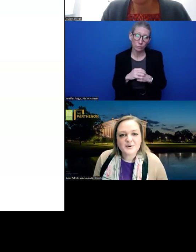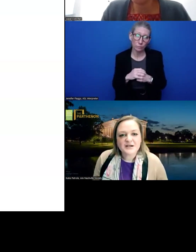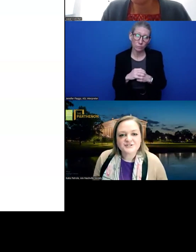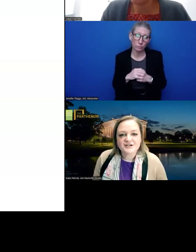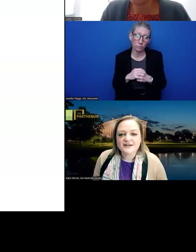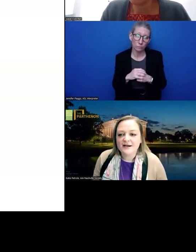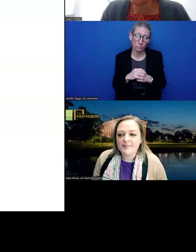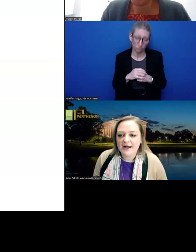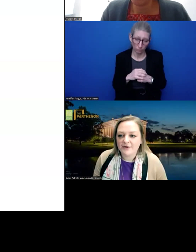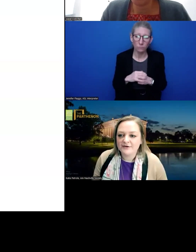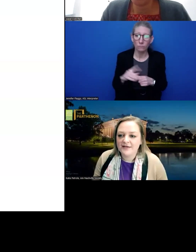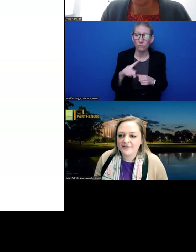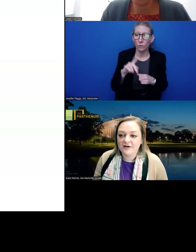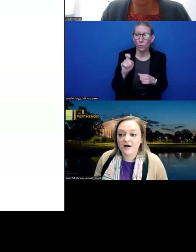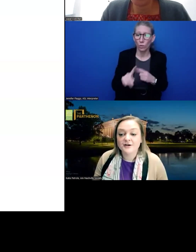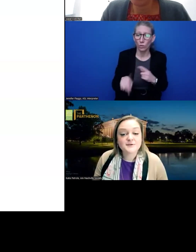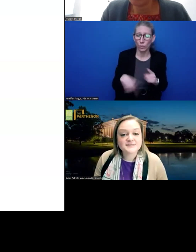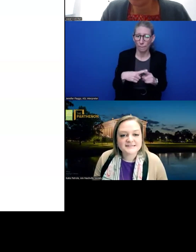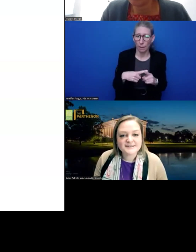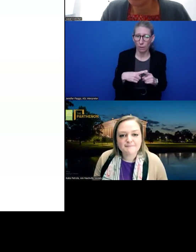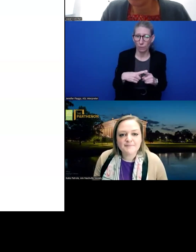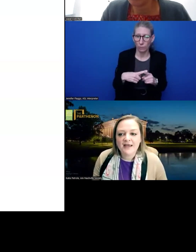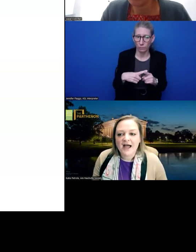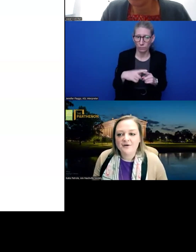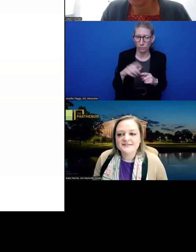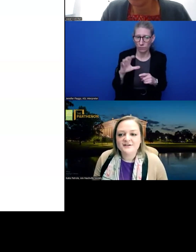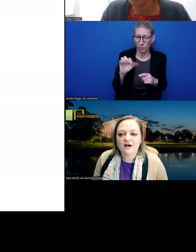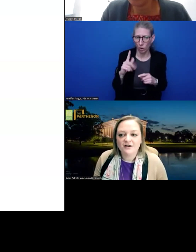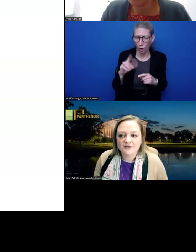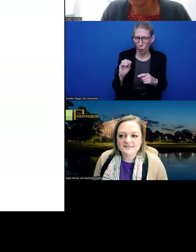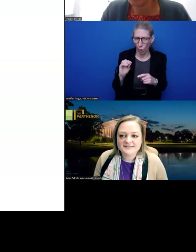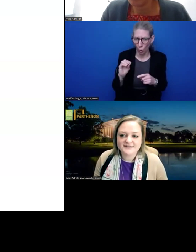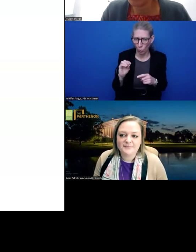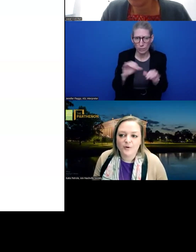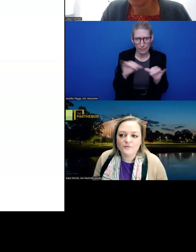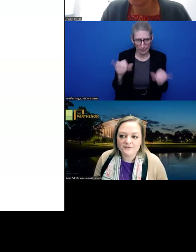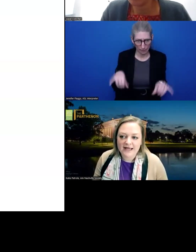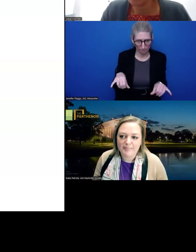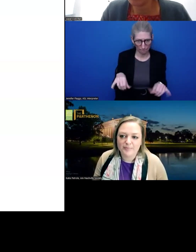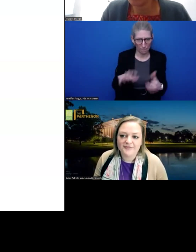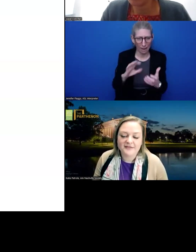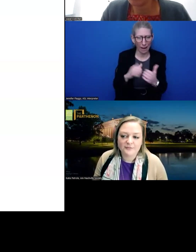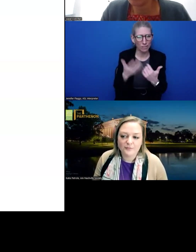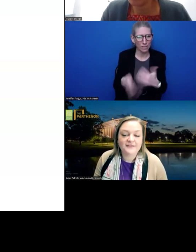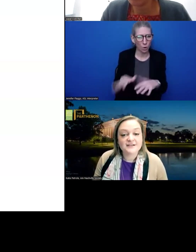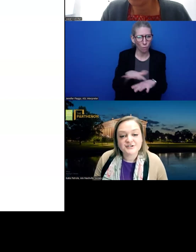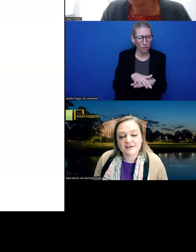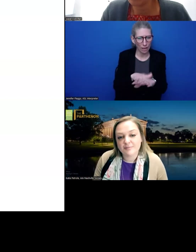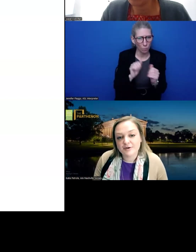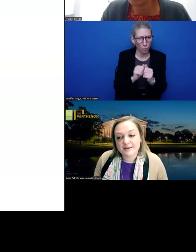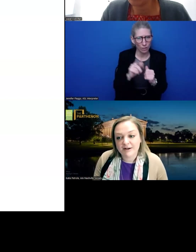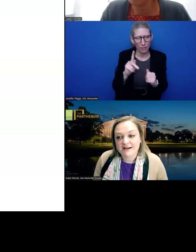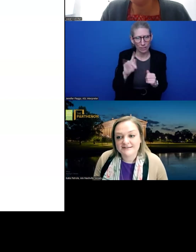Here's a question about the cargo system. How does the cargo system overlap with